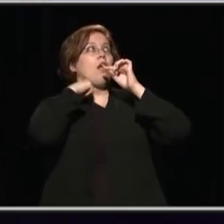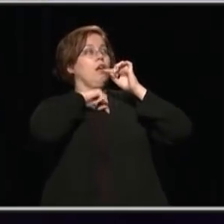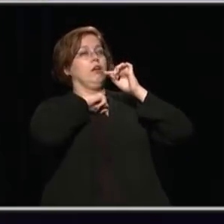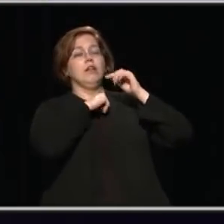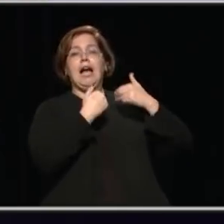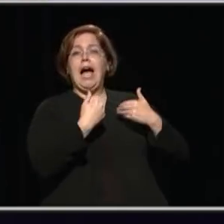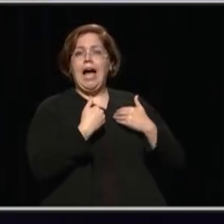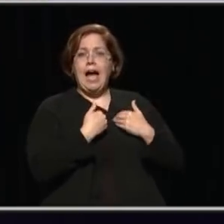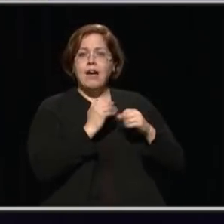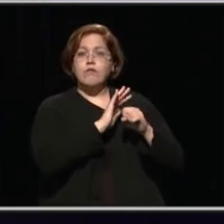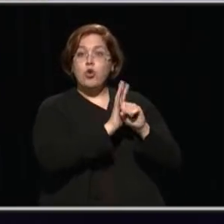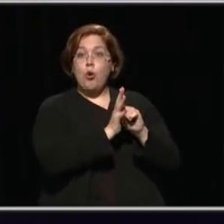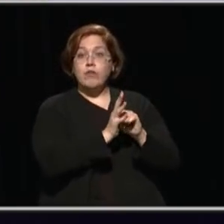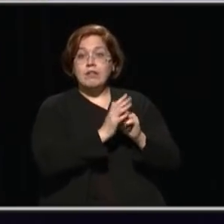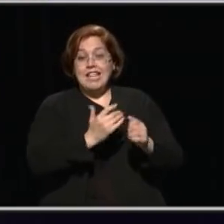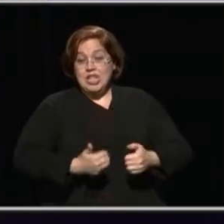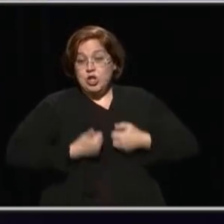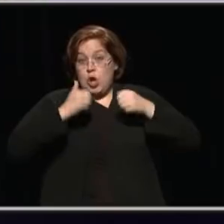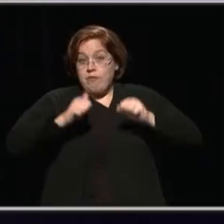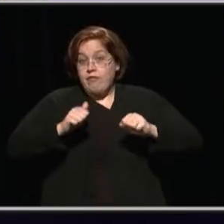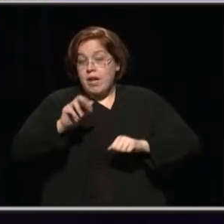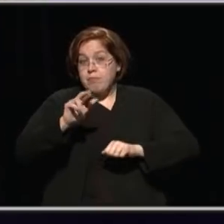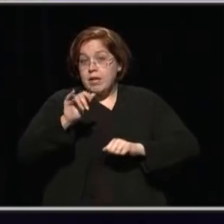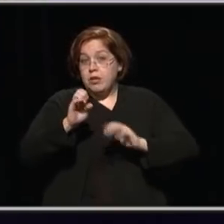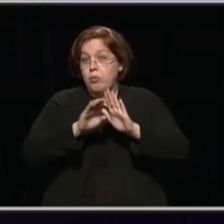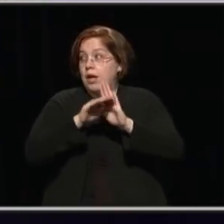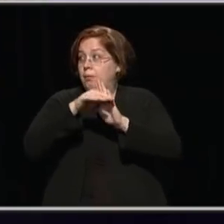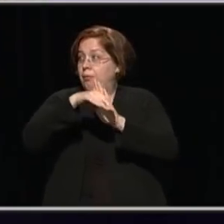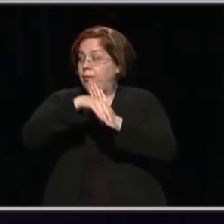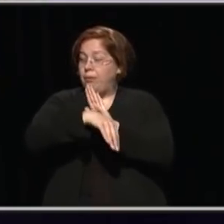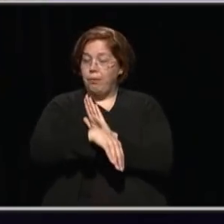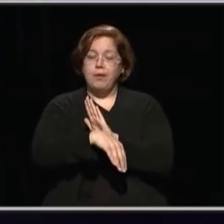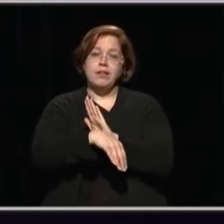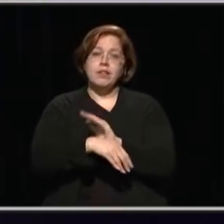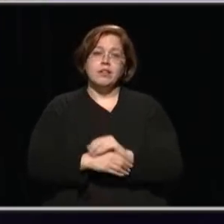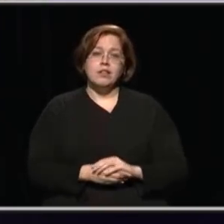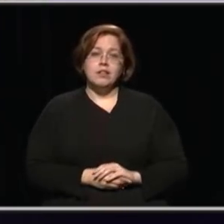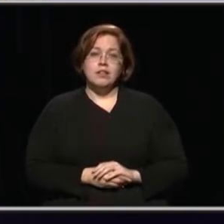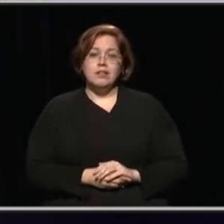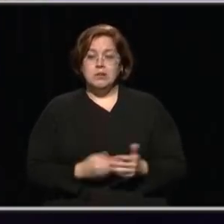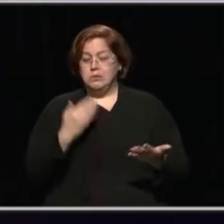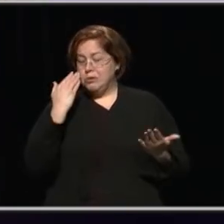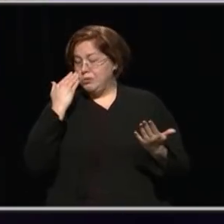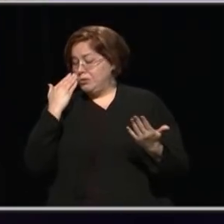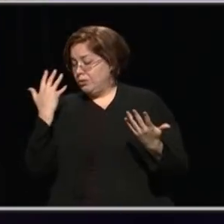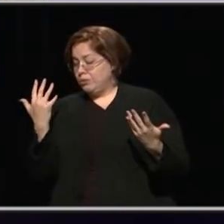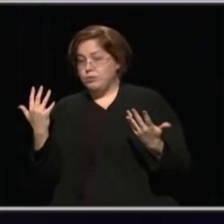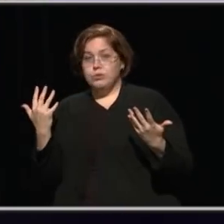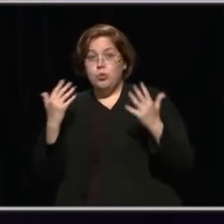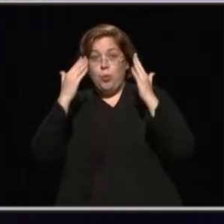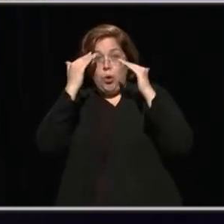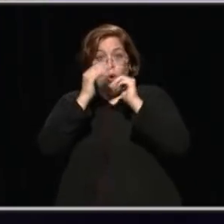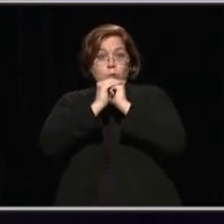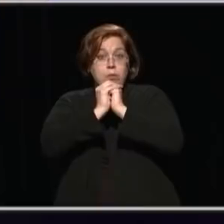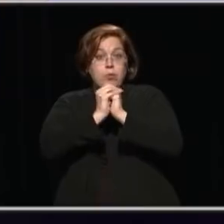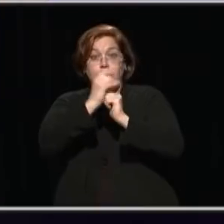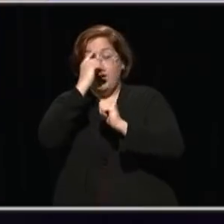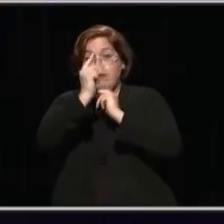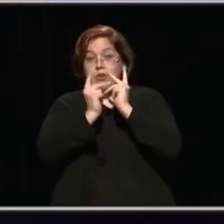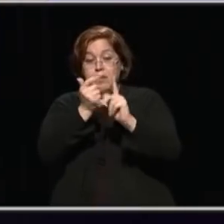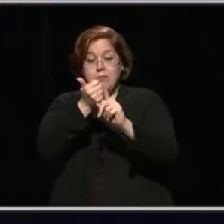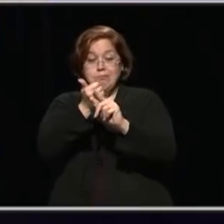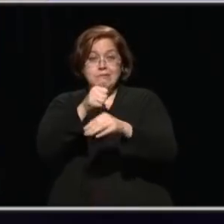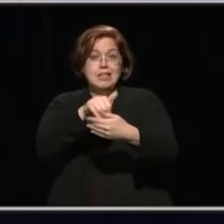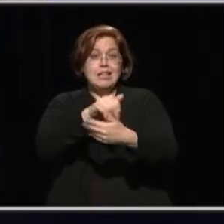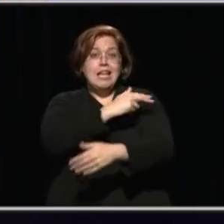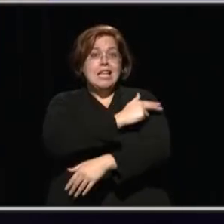COVID-19, survivability rate goes down dramatically. And so, we hope and pray for those who are in the